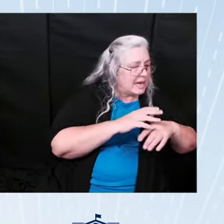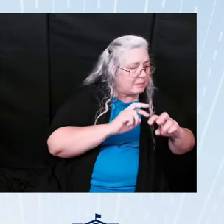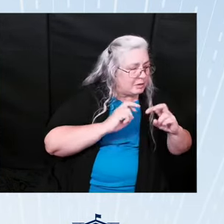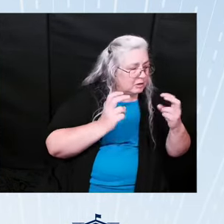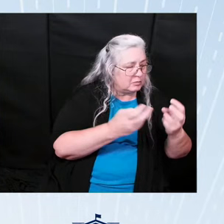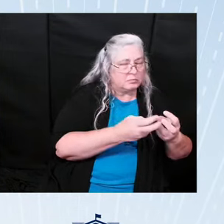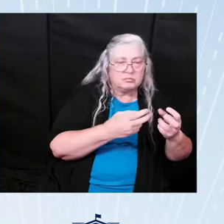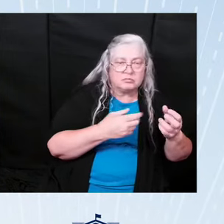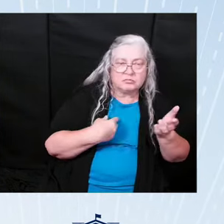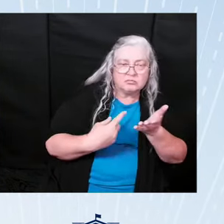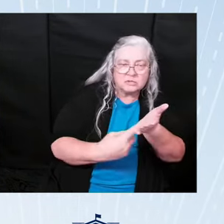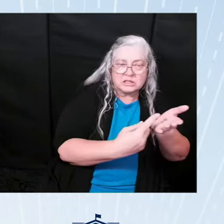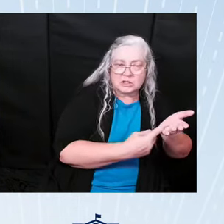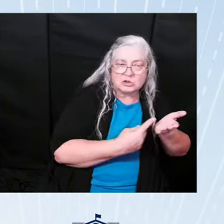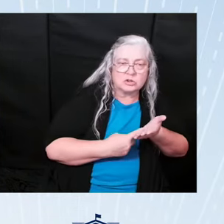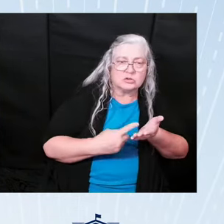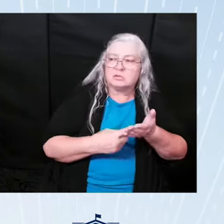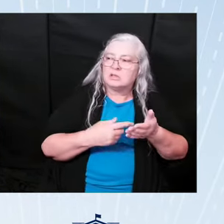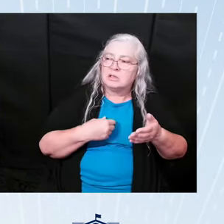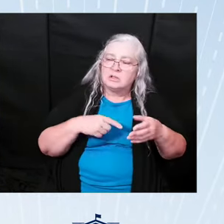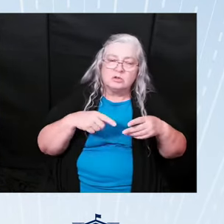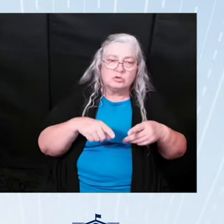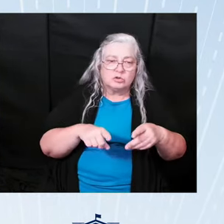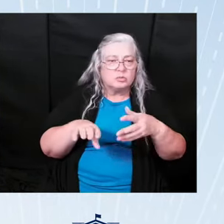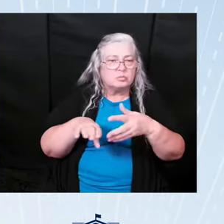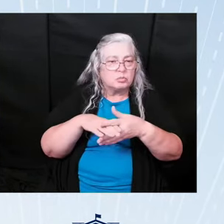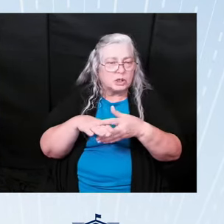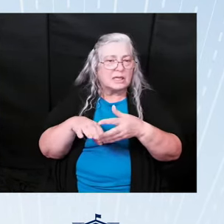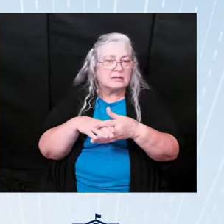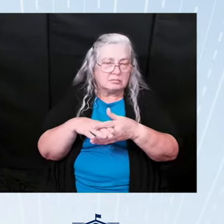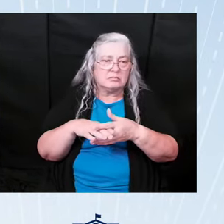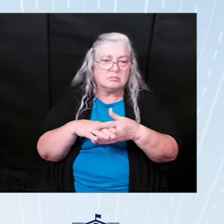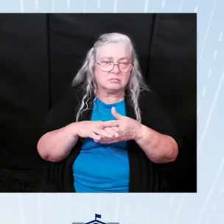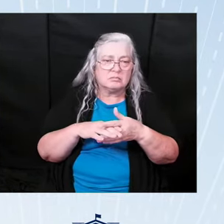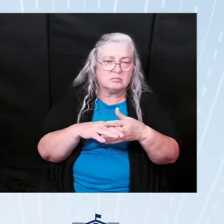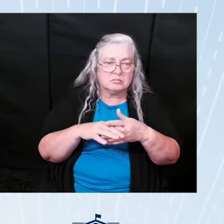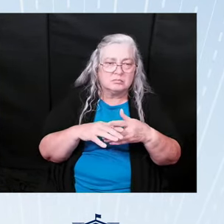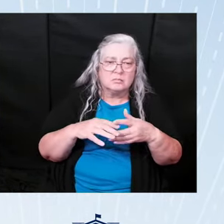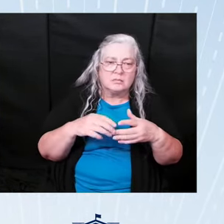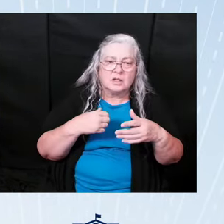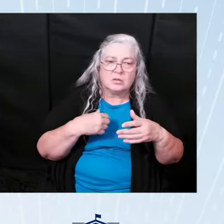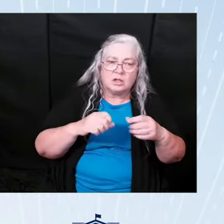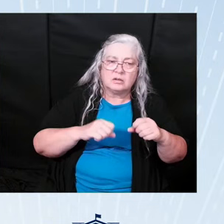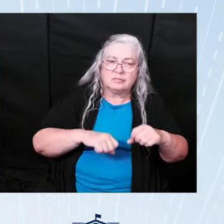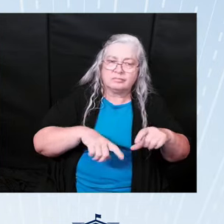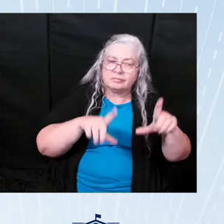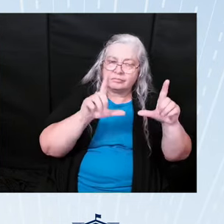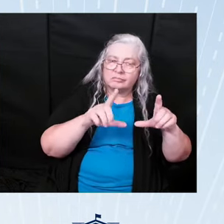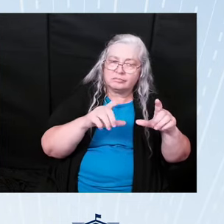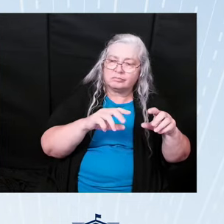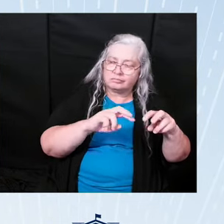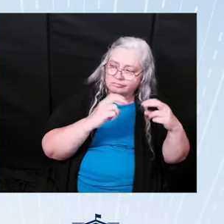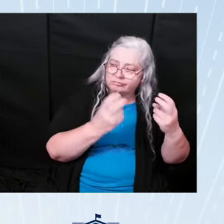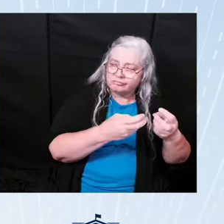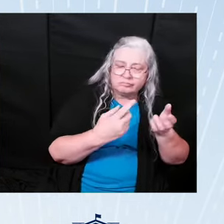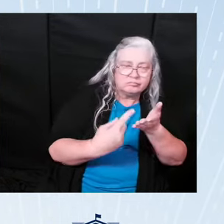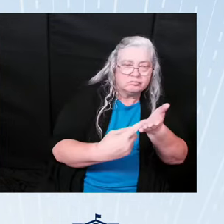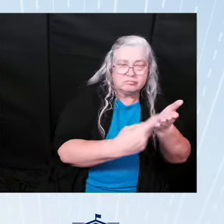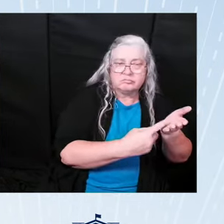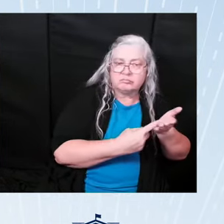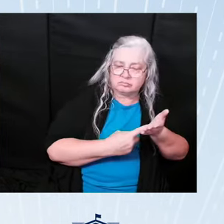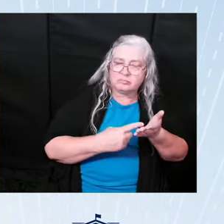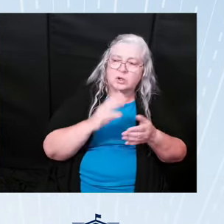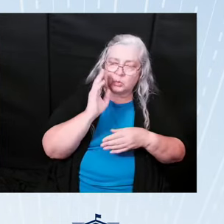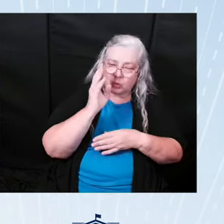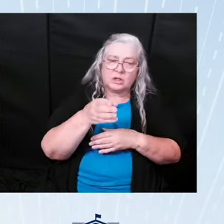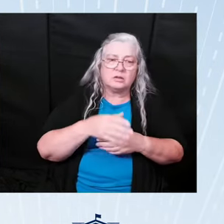live streaming one of the roundtable discussions, so come right back at 2:30, and the roundtable discussion moderated by Senior Advisor John Podesta